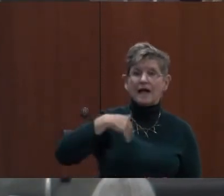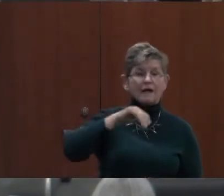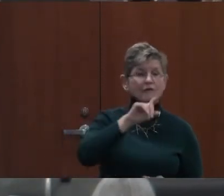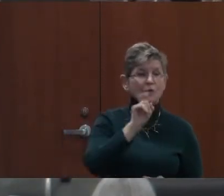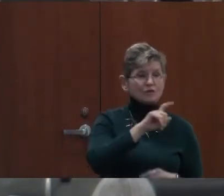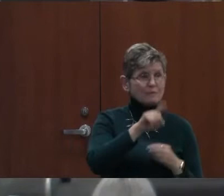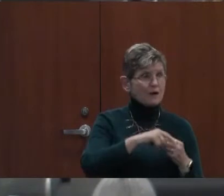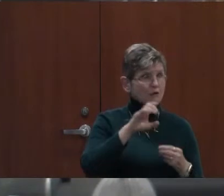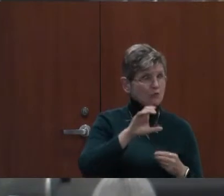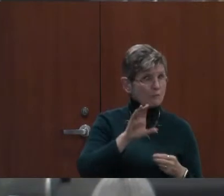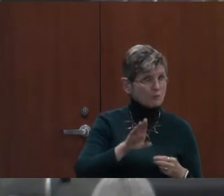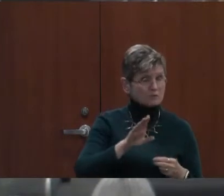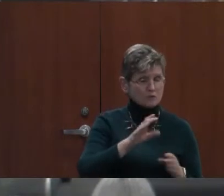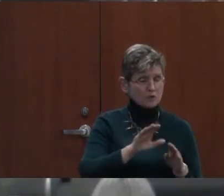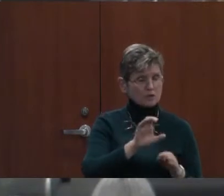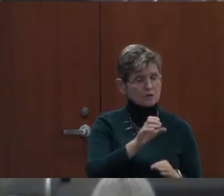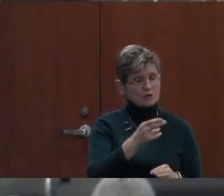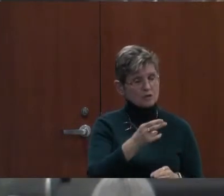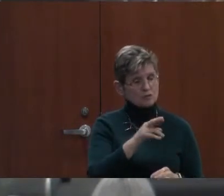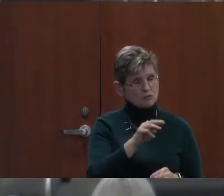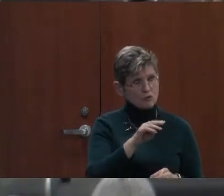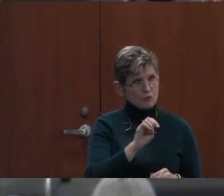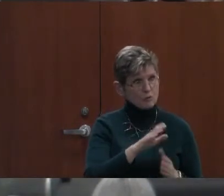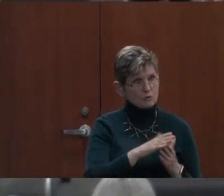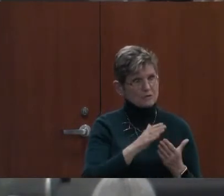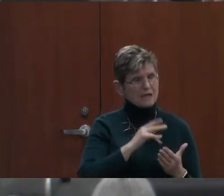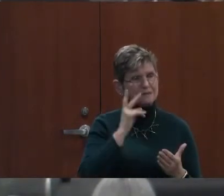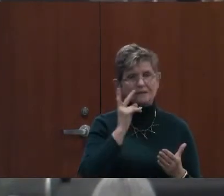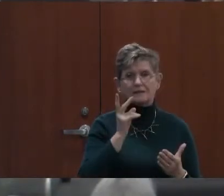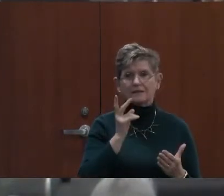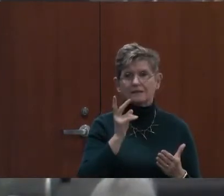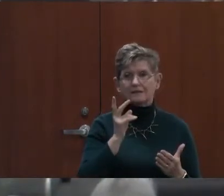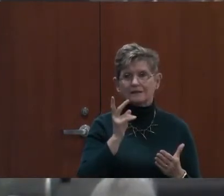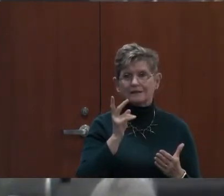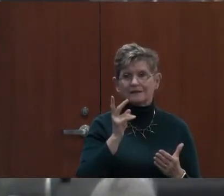the Chromebooks. So I see here there's 8 or 9 schools that